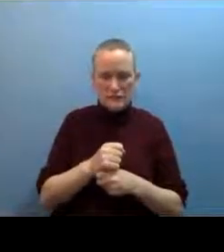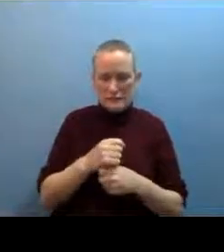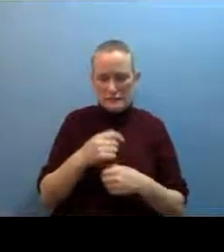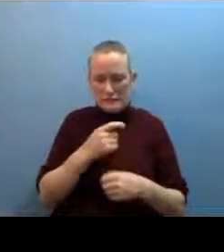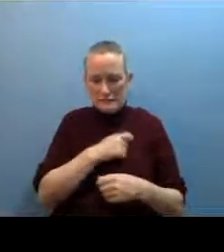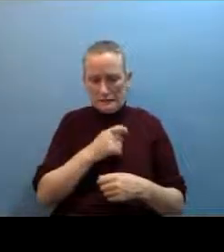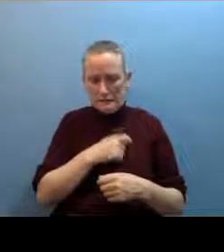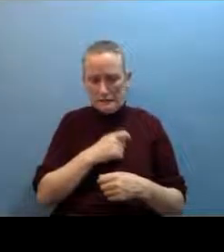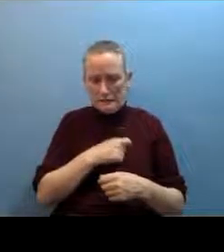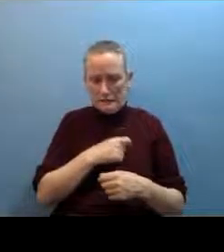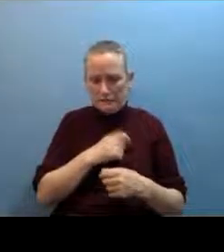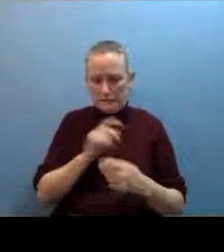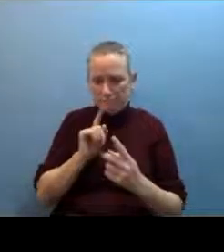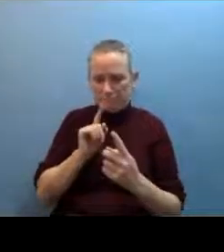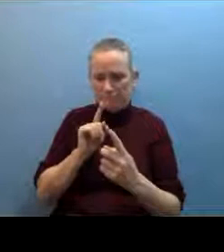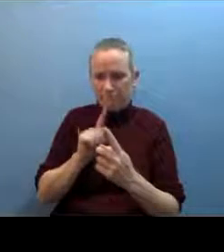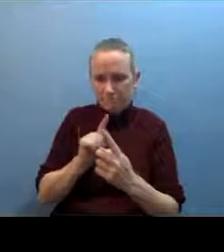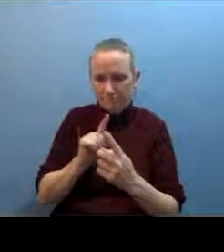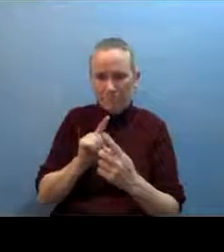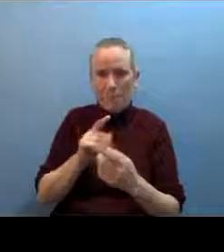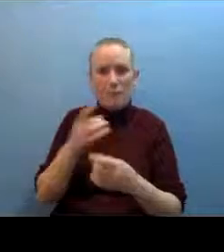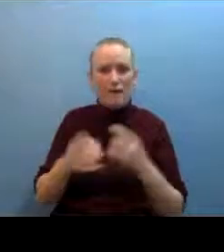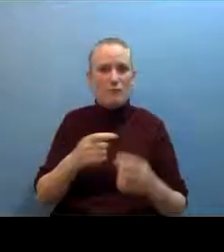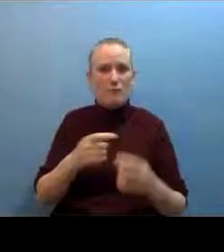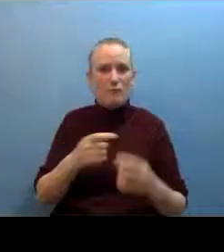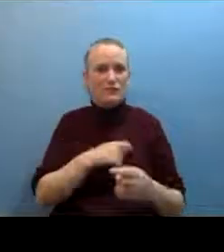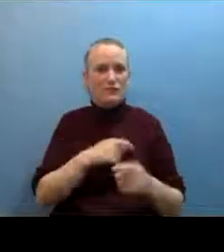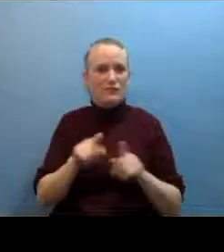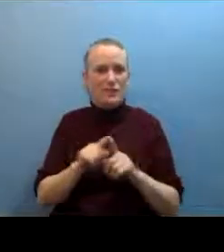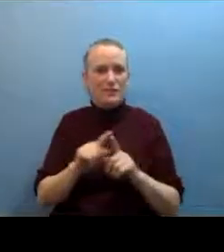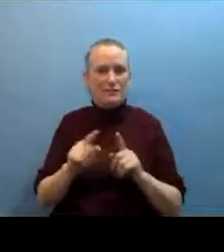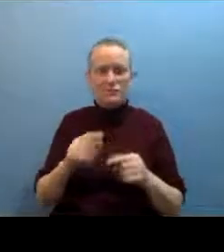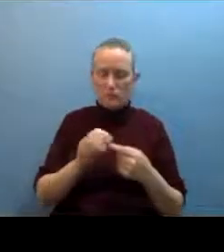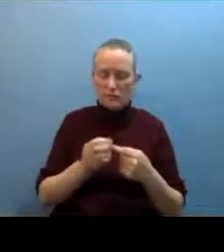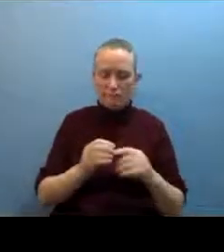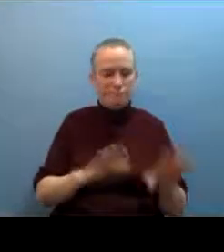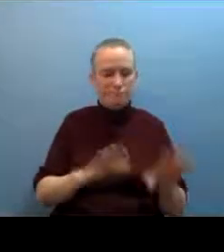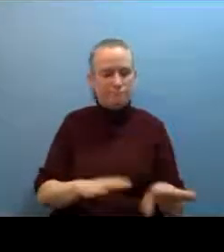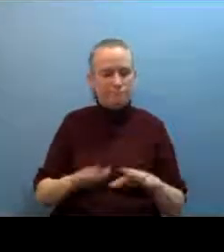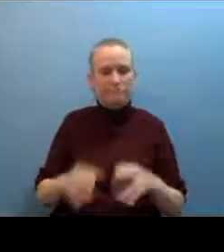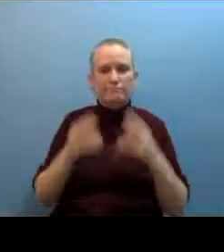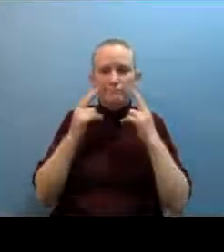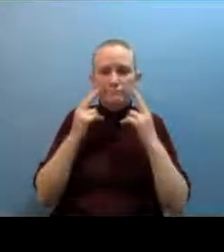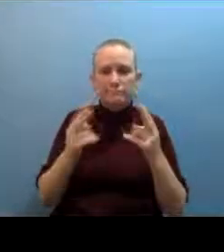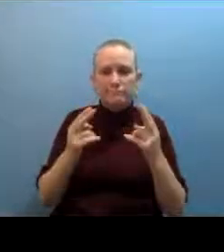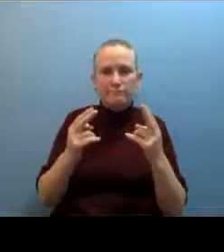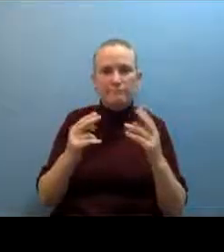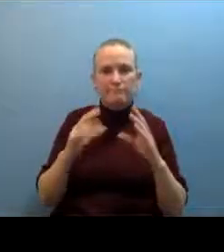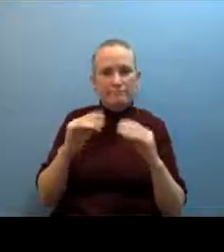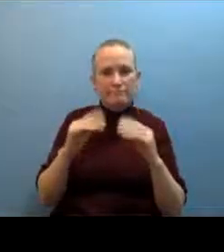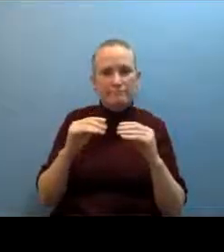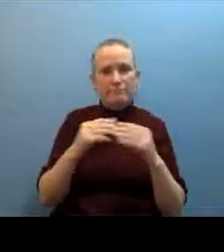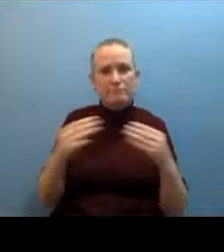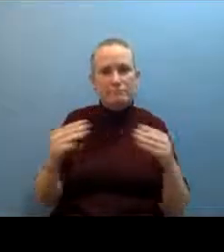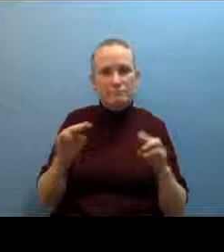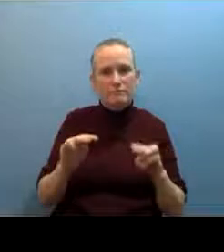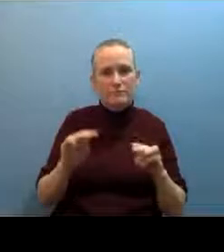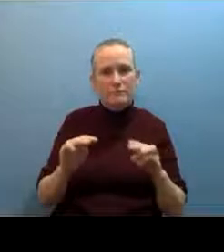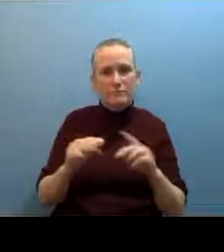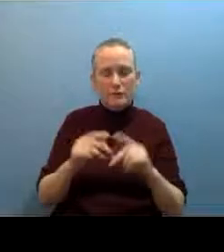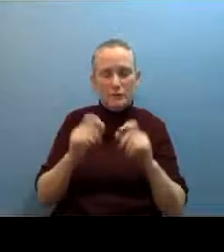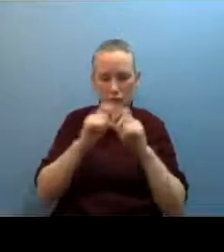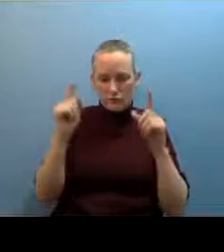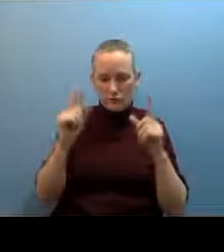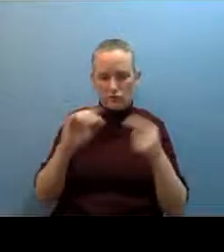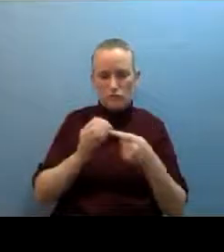communicated to the young person that they should feel a little bit nervous about what's going on. So try and make it as natural a conversation as you can, and be aware of trying to